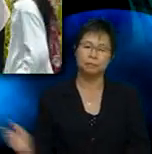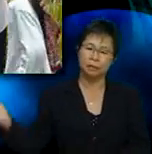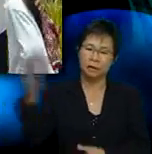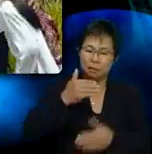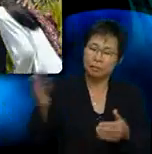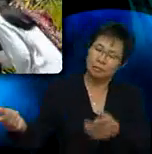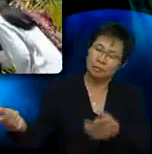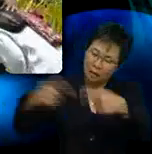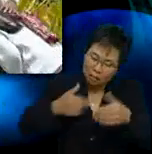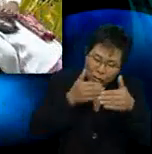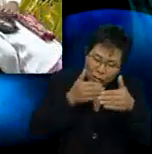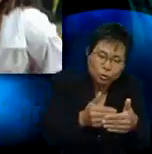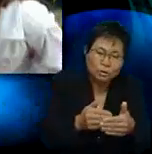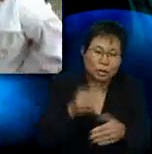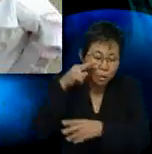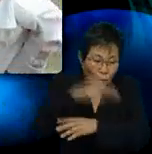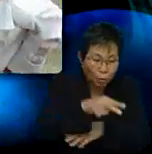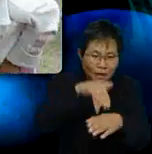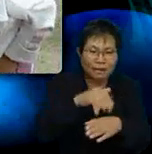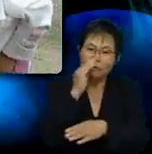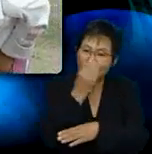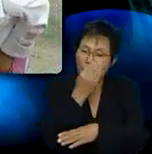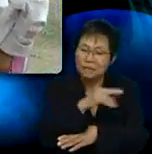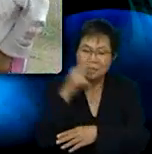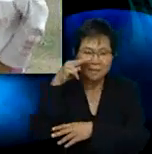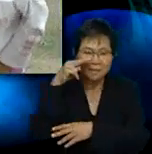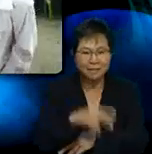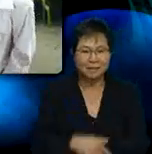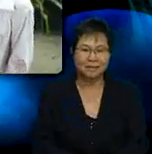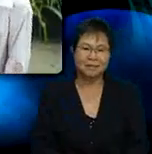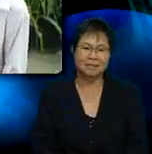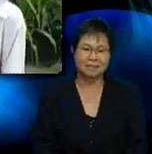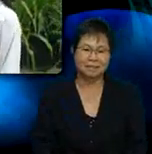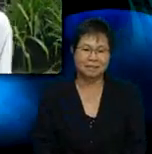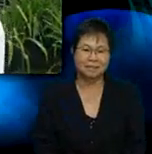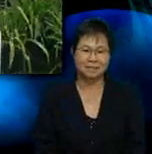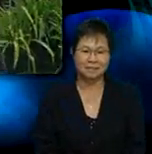Come closer. Look at this flower. See? See?